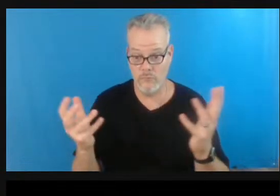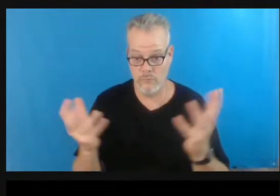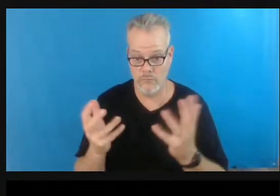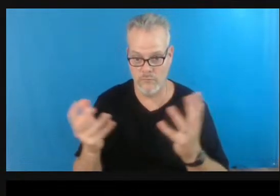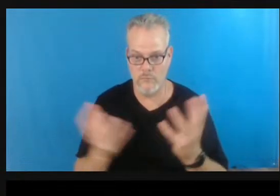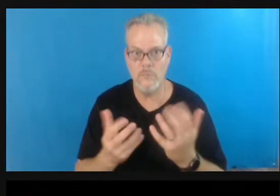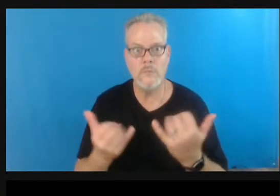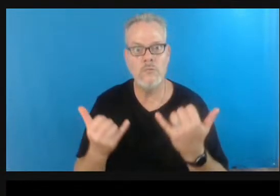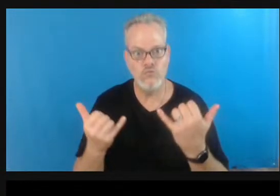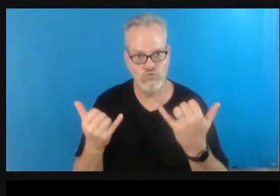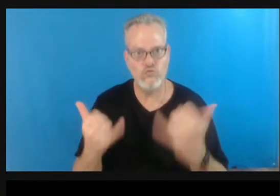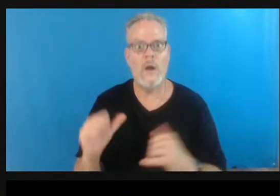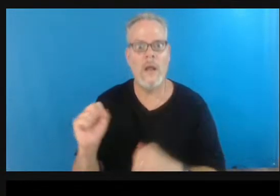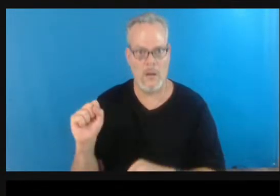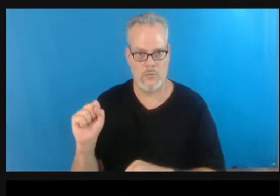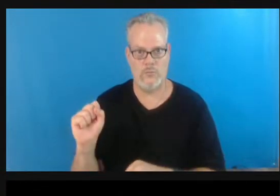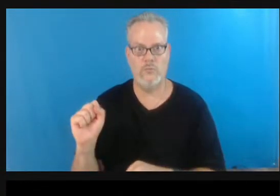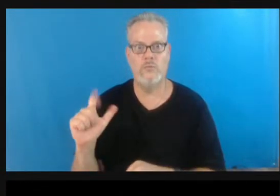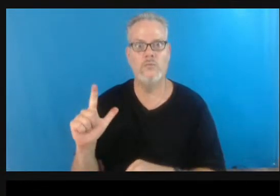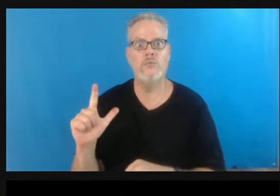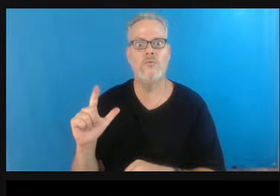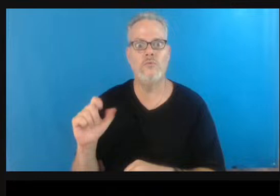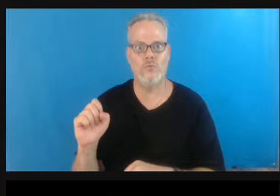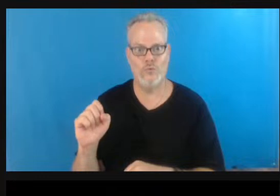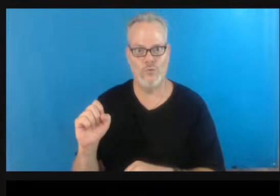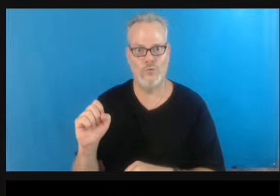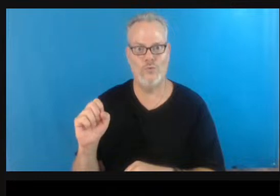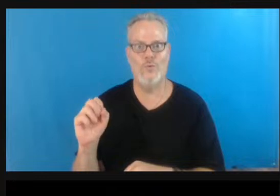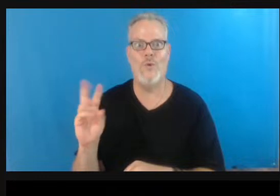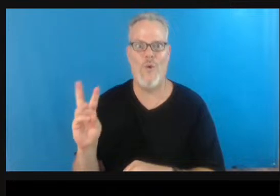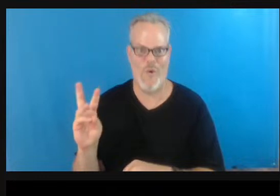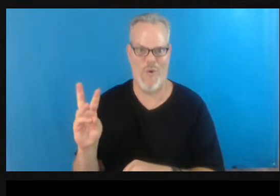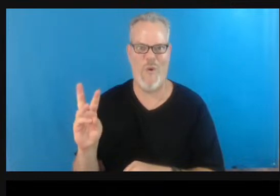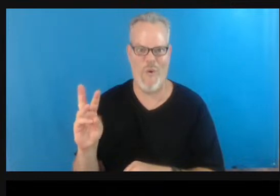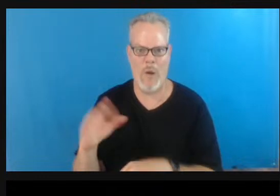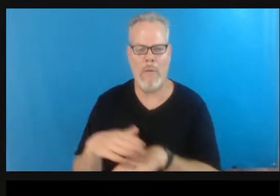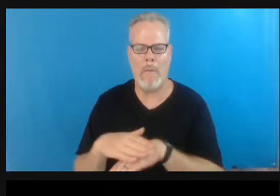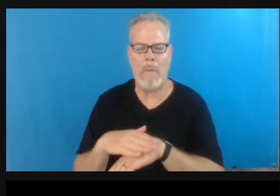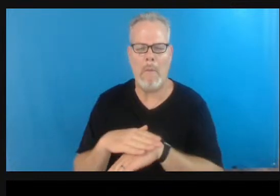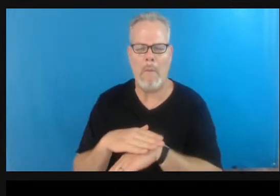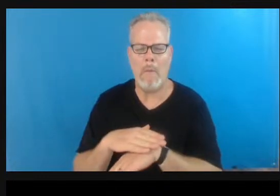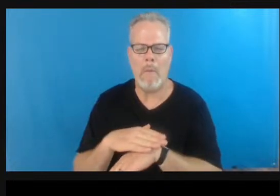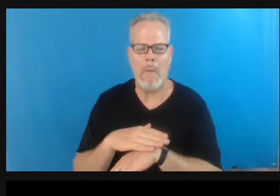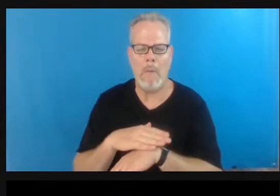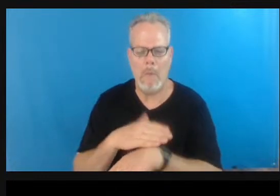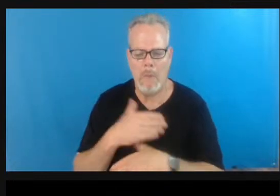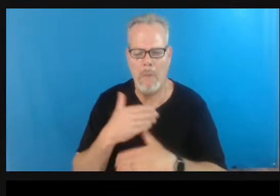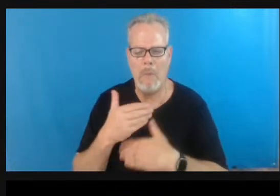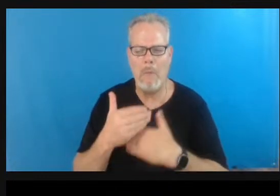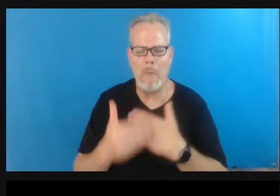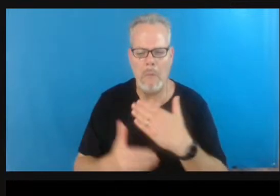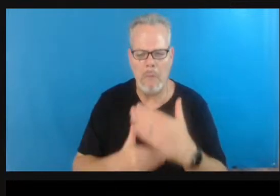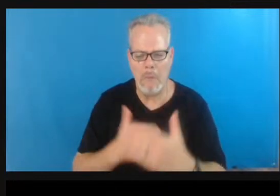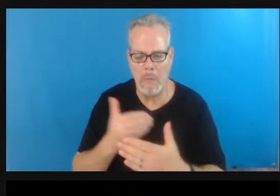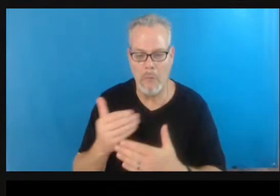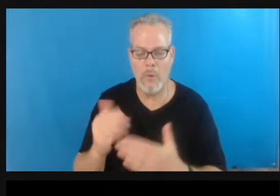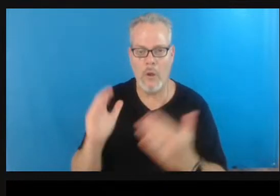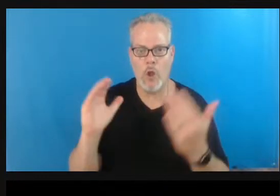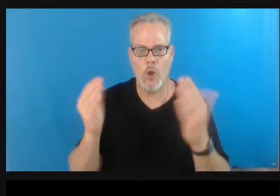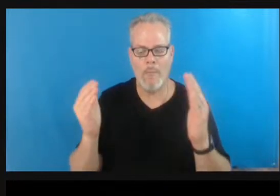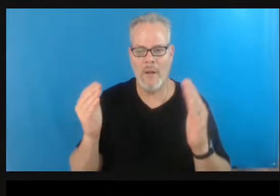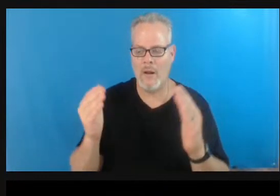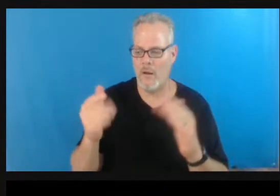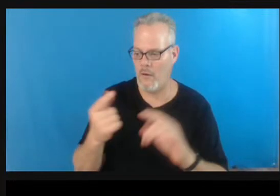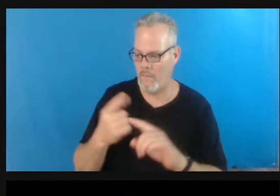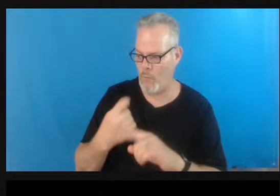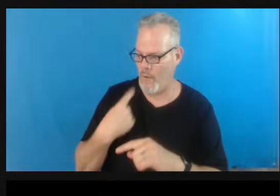actually happening with the earthquakes here in the deep Pahala zone. I had to go back and look at the paper there's a paper from Gonderman that talks about